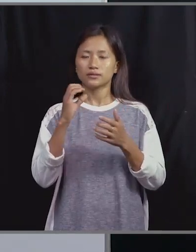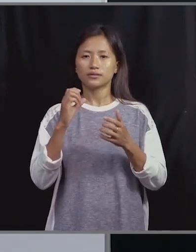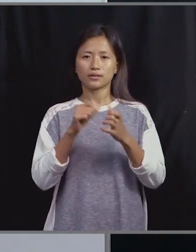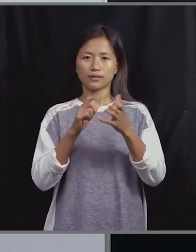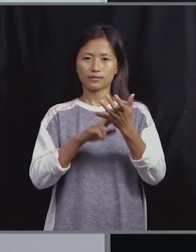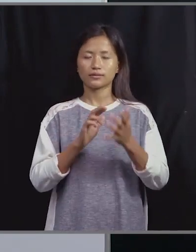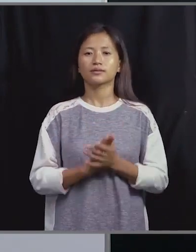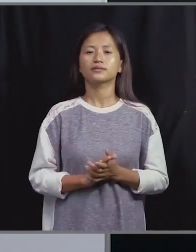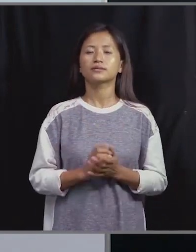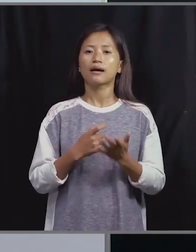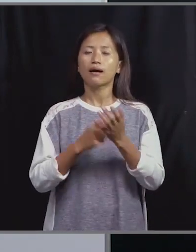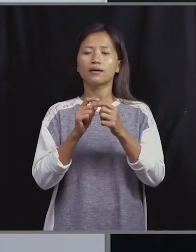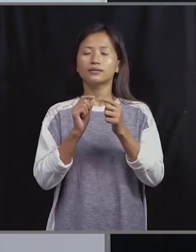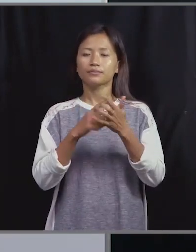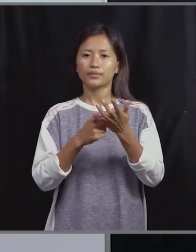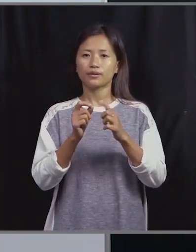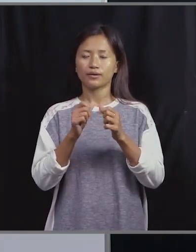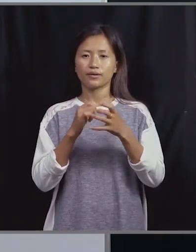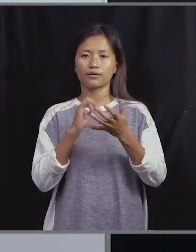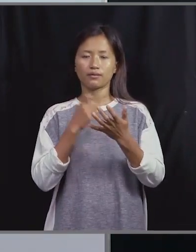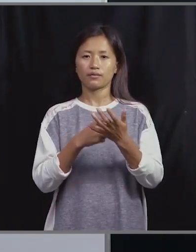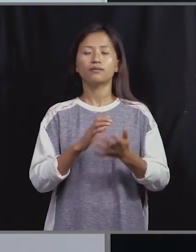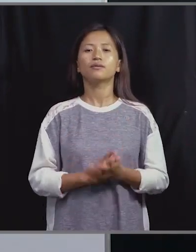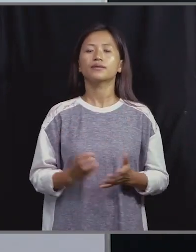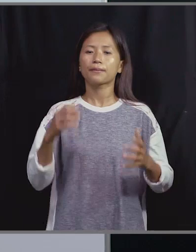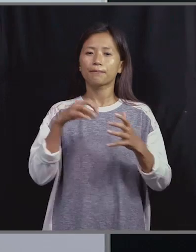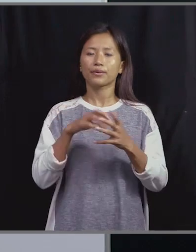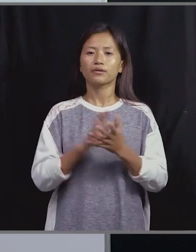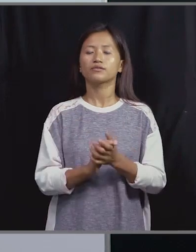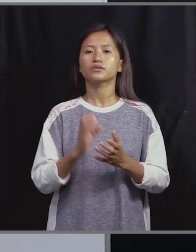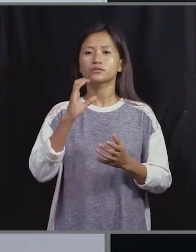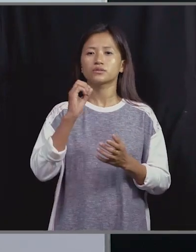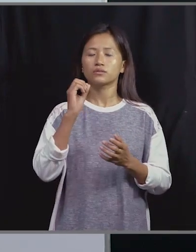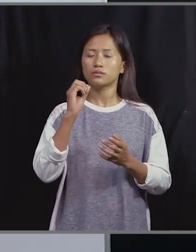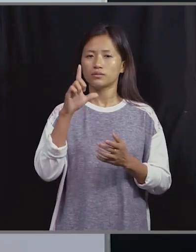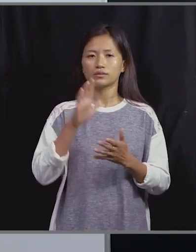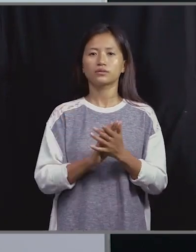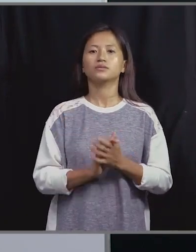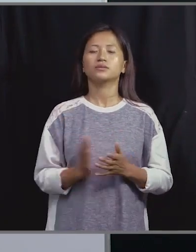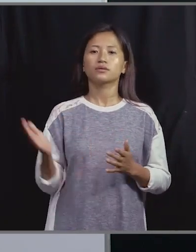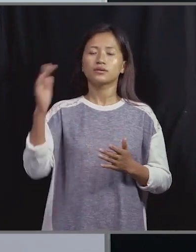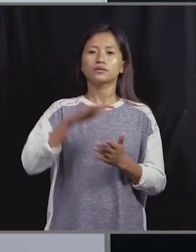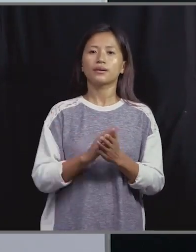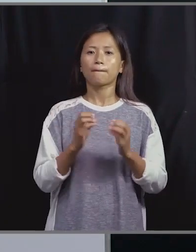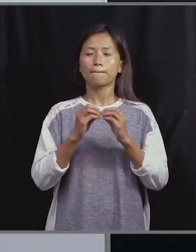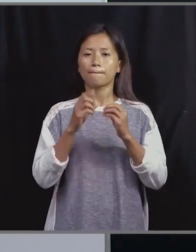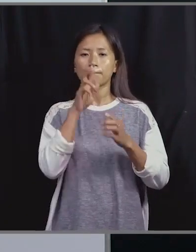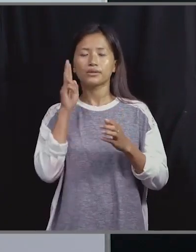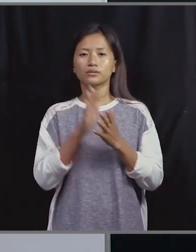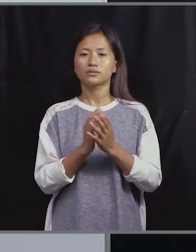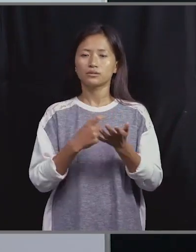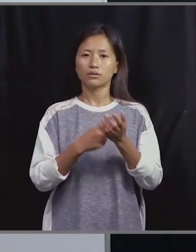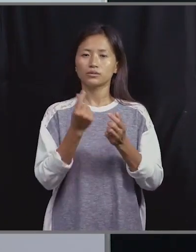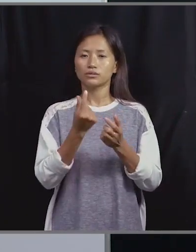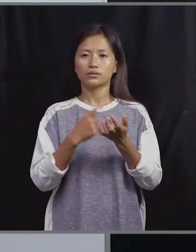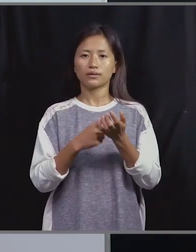these two are also an outcome or an impact of colonialism or the coming of the British rule in